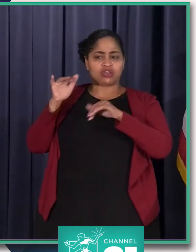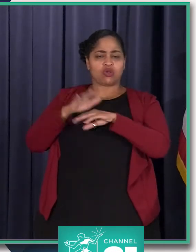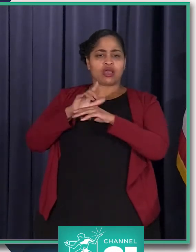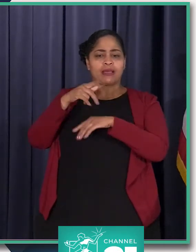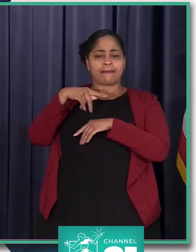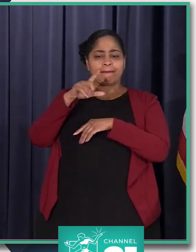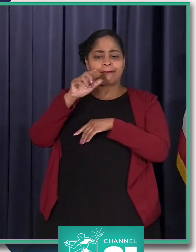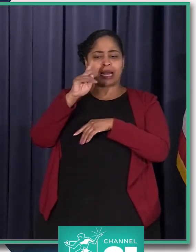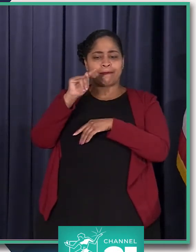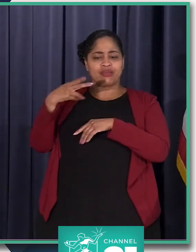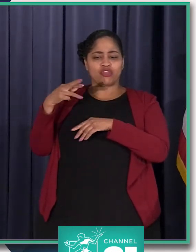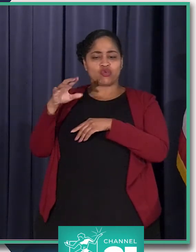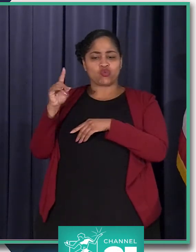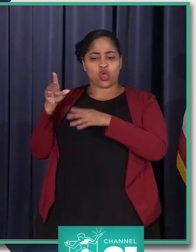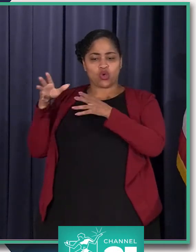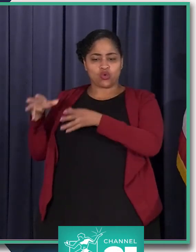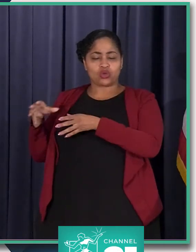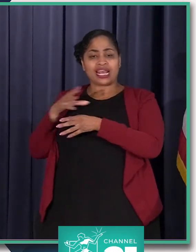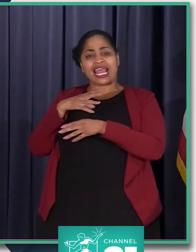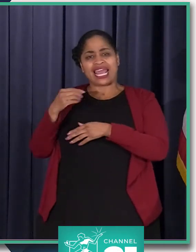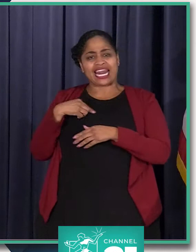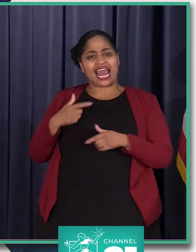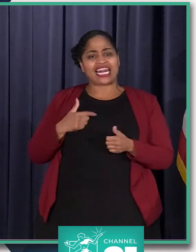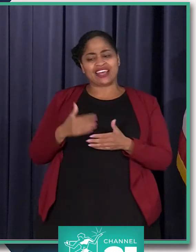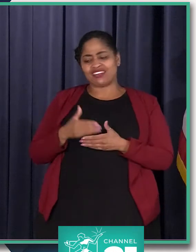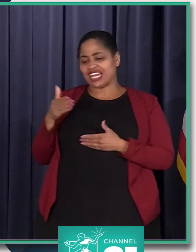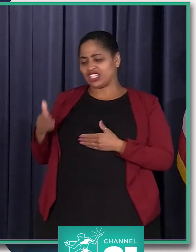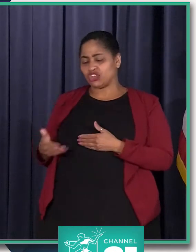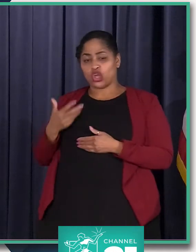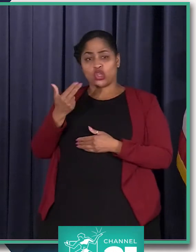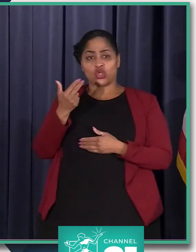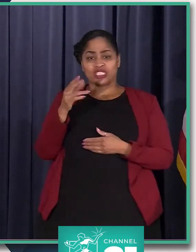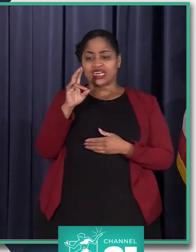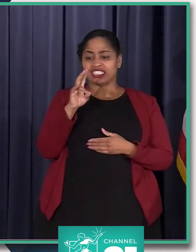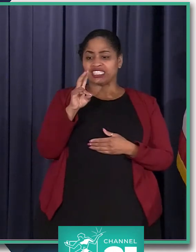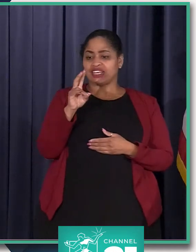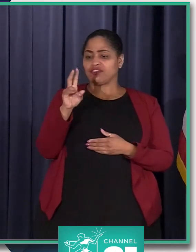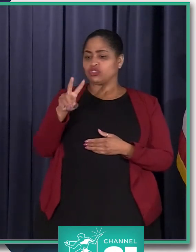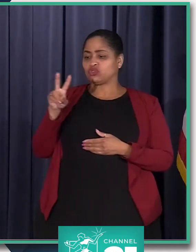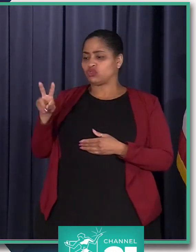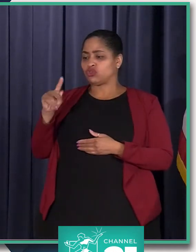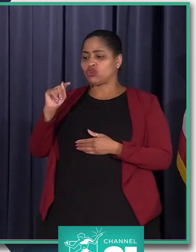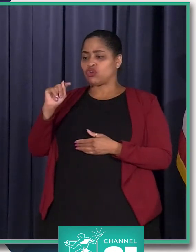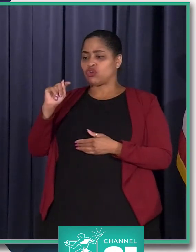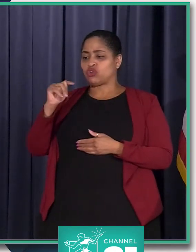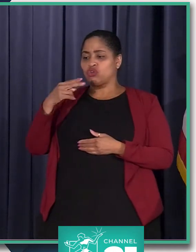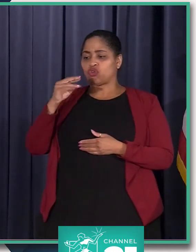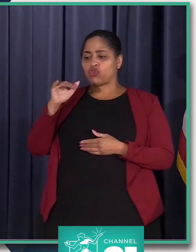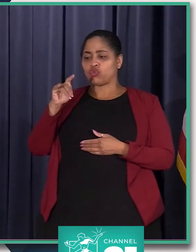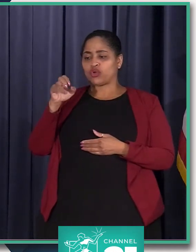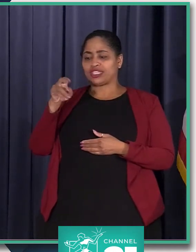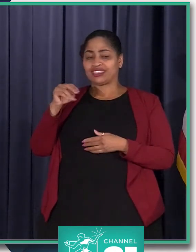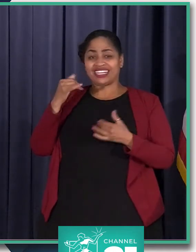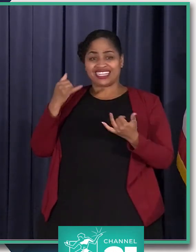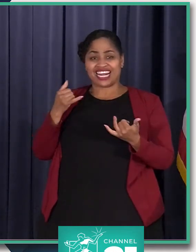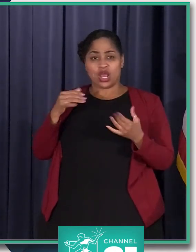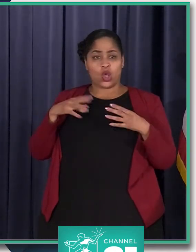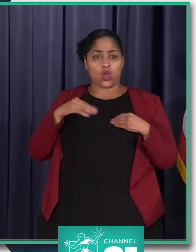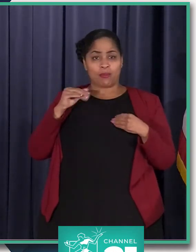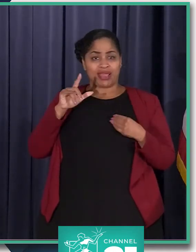second question is I live next door to 13722 Thornton. It is currently owned by the land